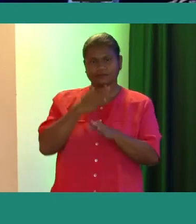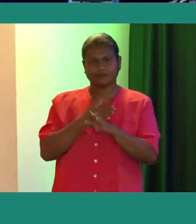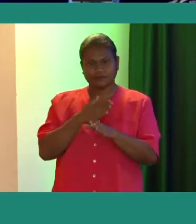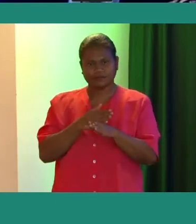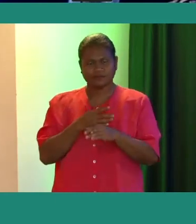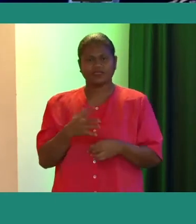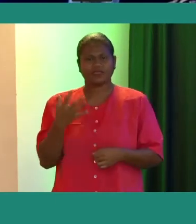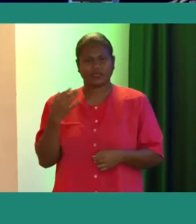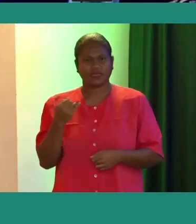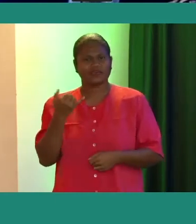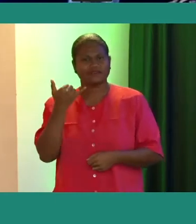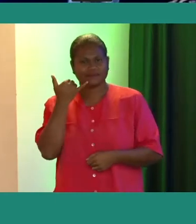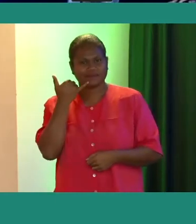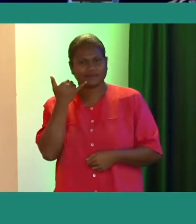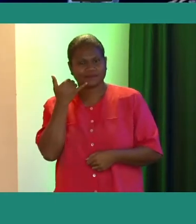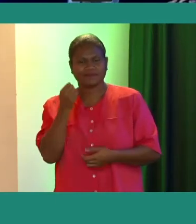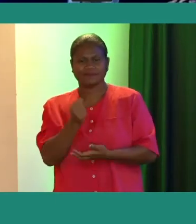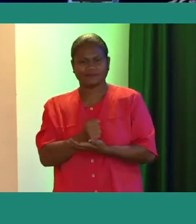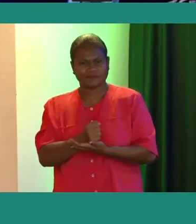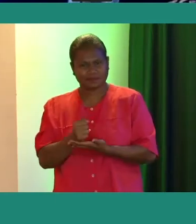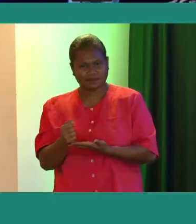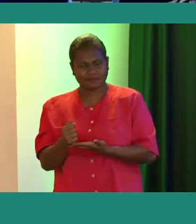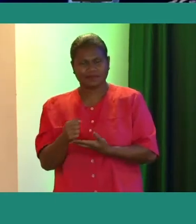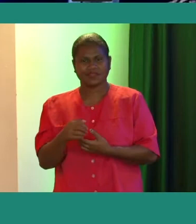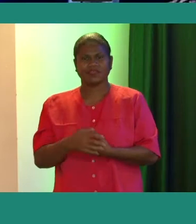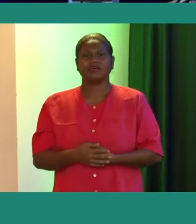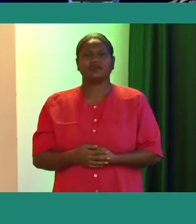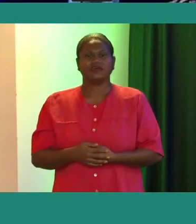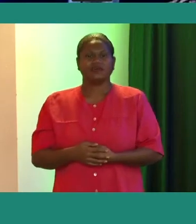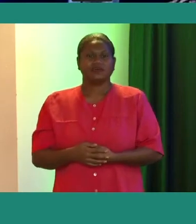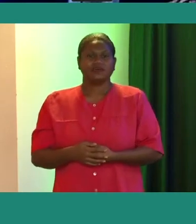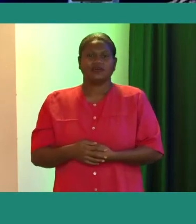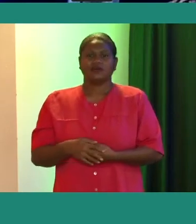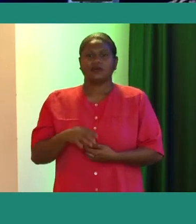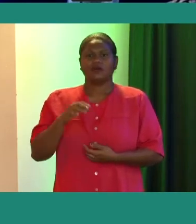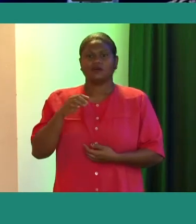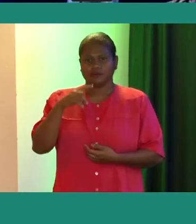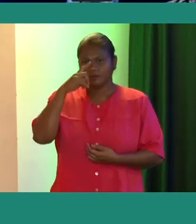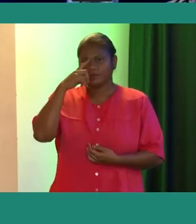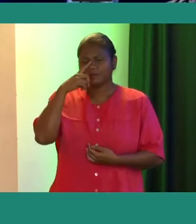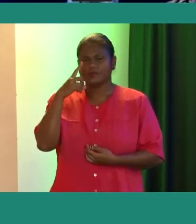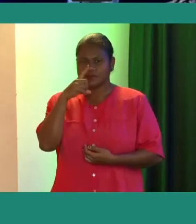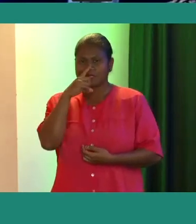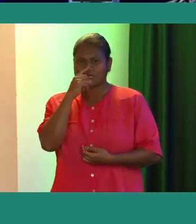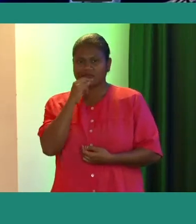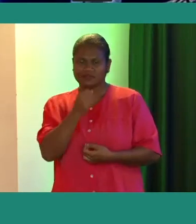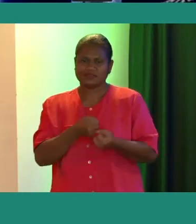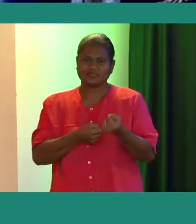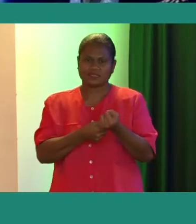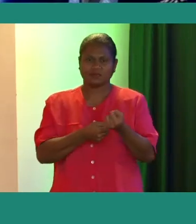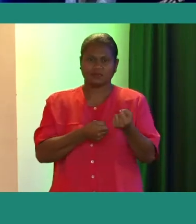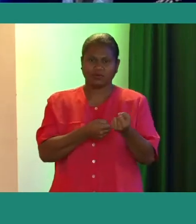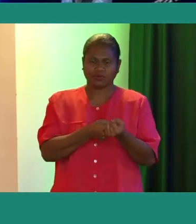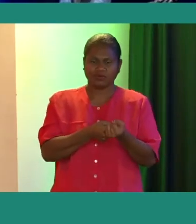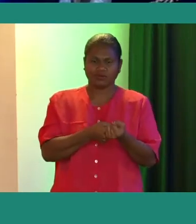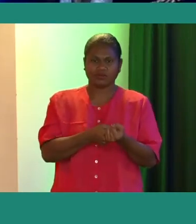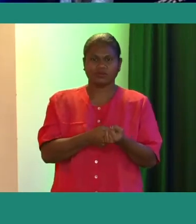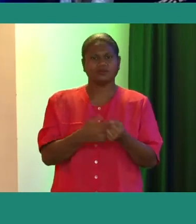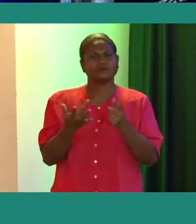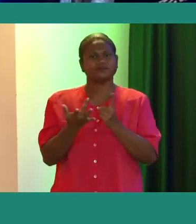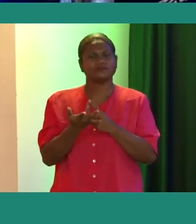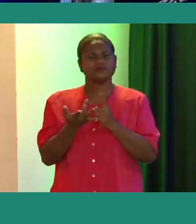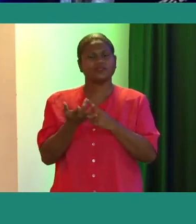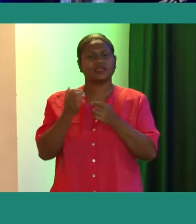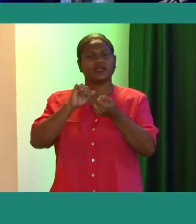contact information around people that we know in the community who might be able to support. Other companies have